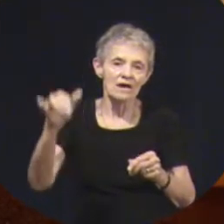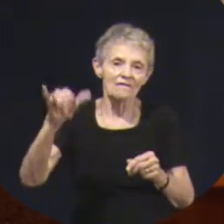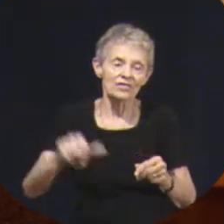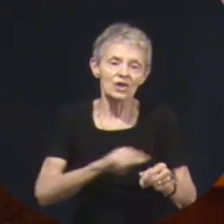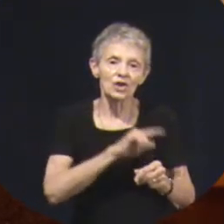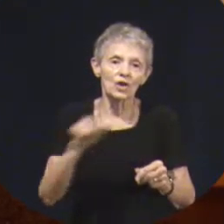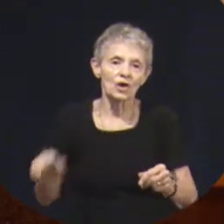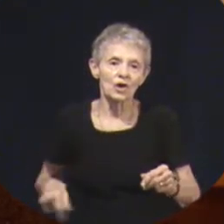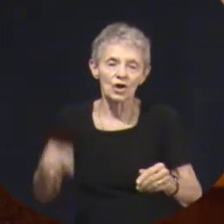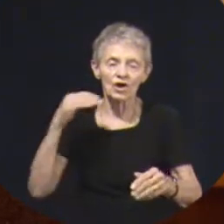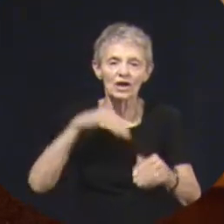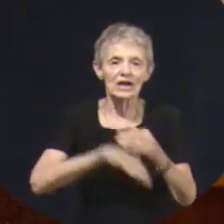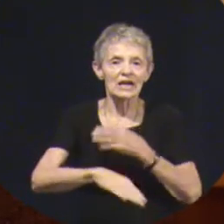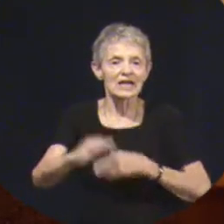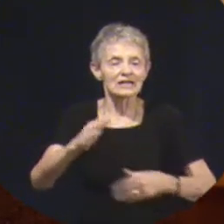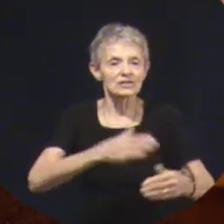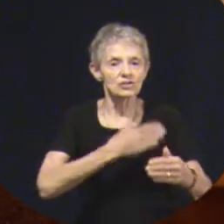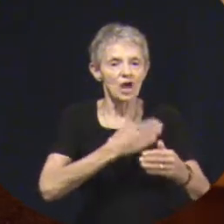song.